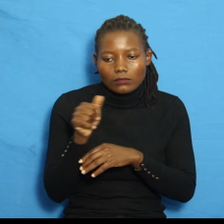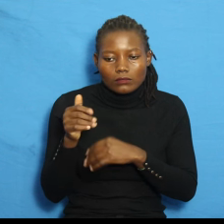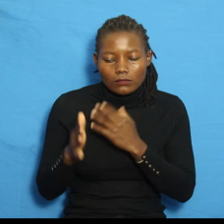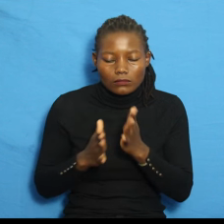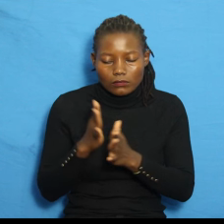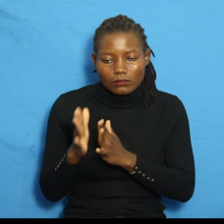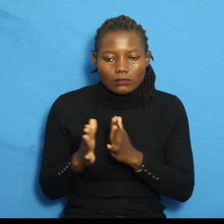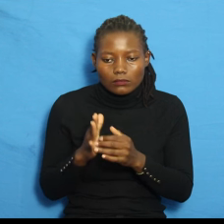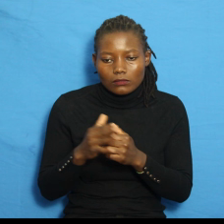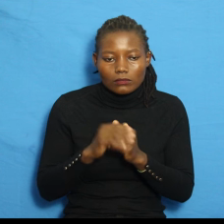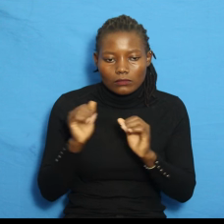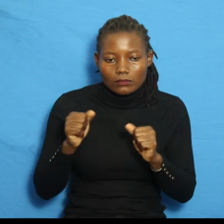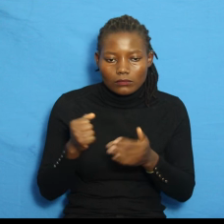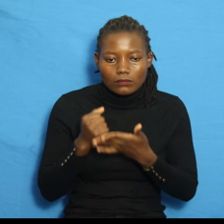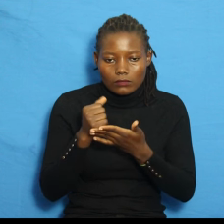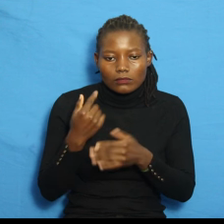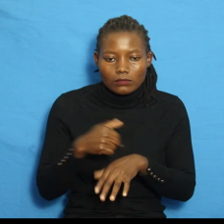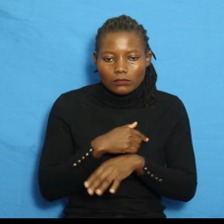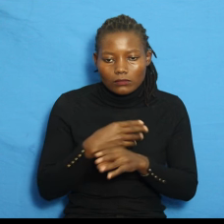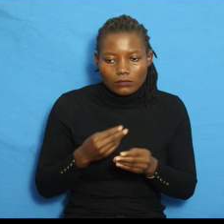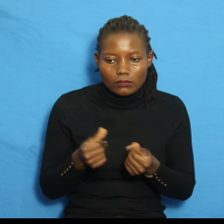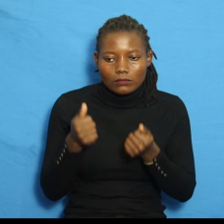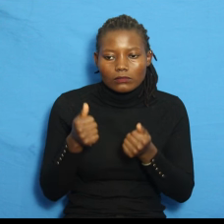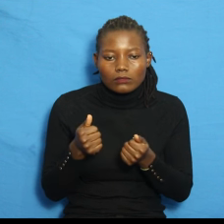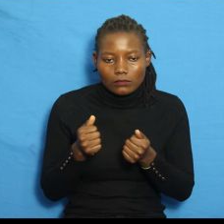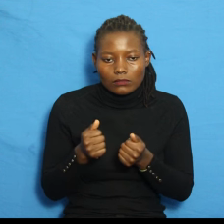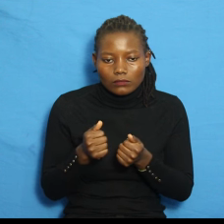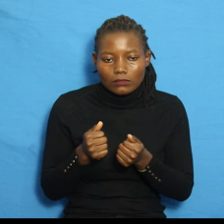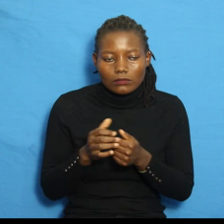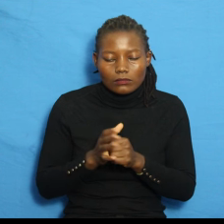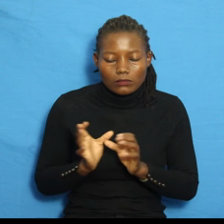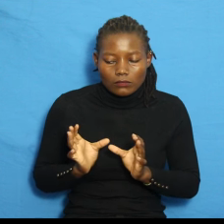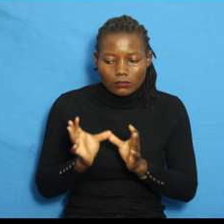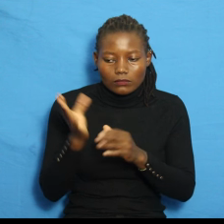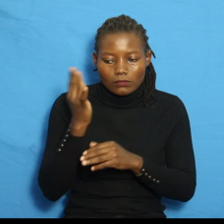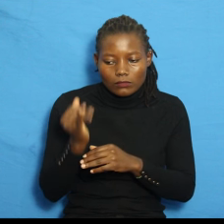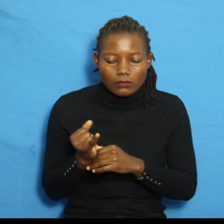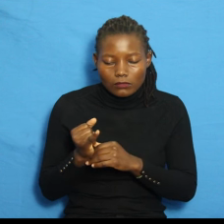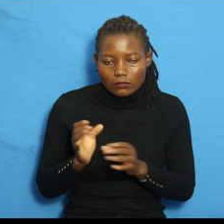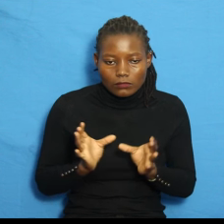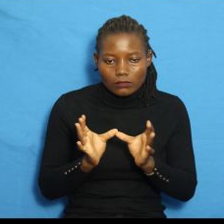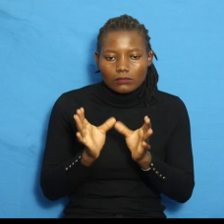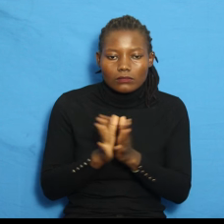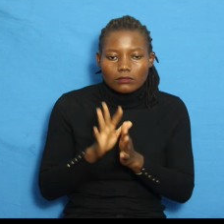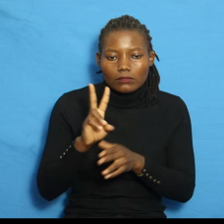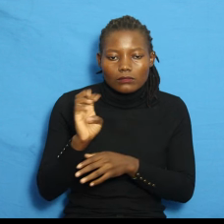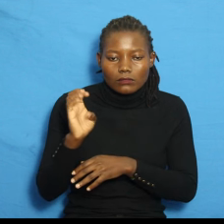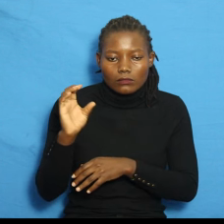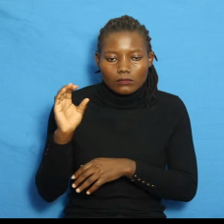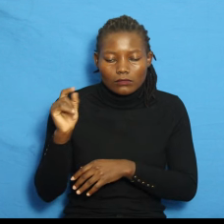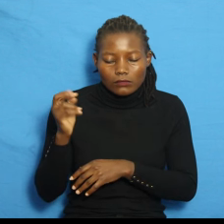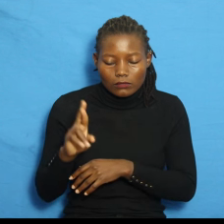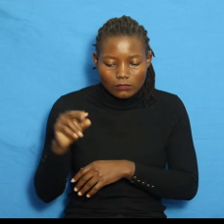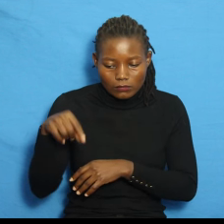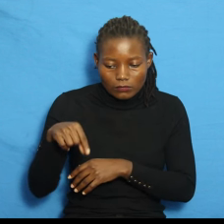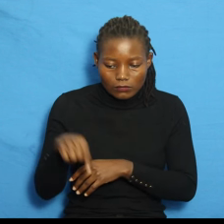right triangles, the sine, cosine, and tangent to be able to help us in solving resolution of forces, because a